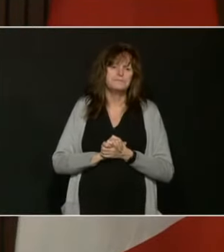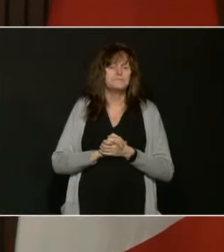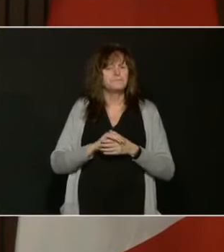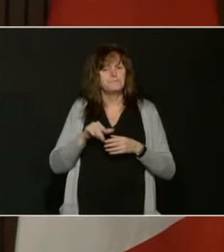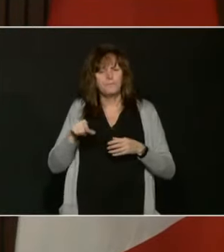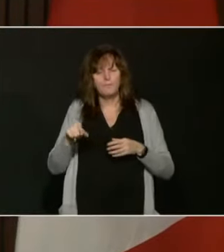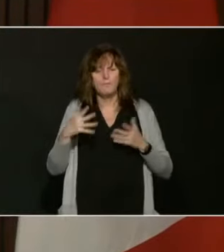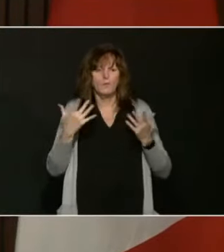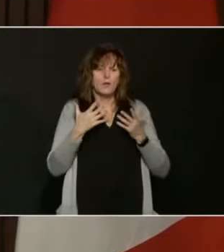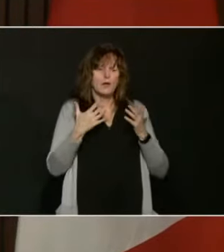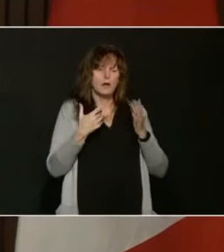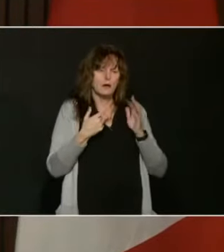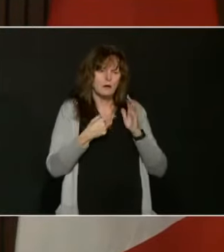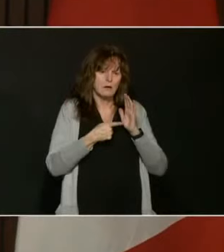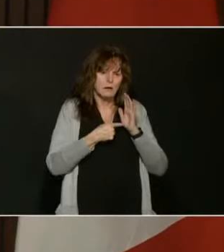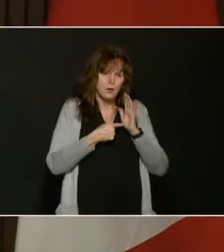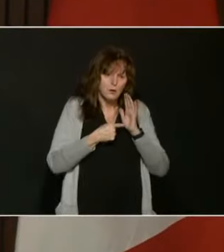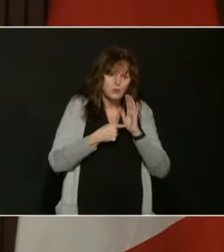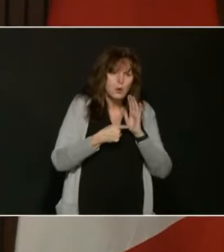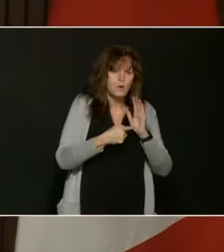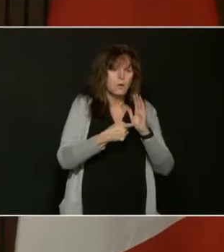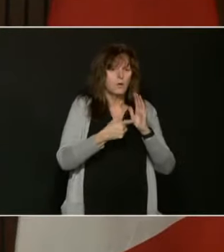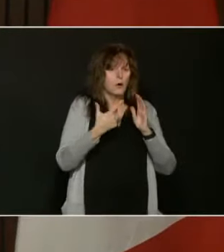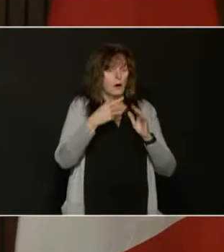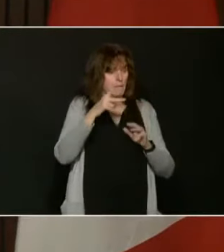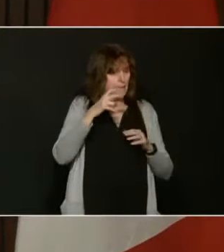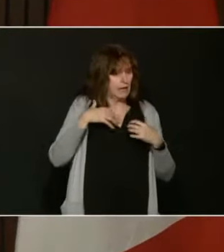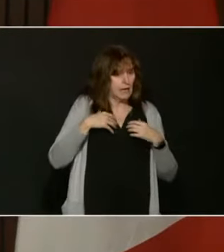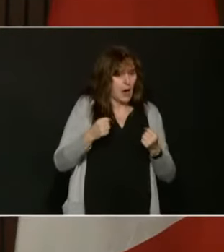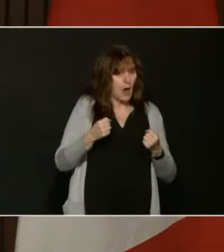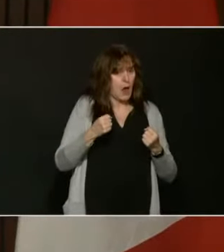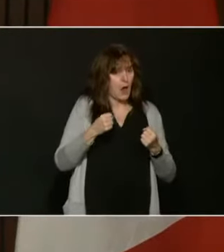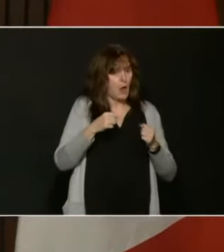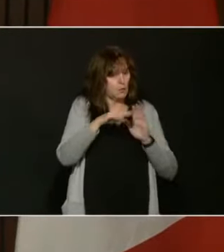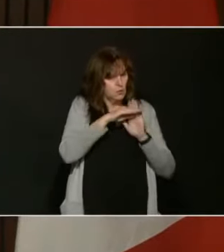the degree to which we've had public health measures in place. We haven't had